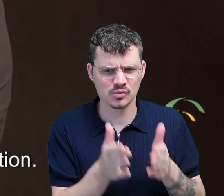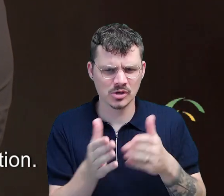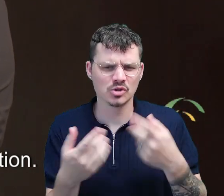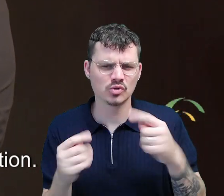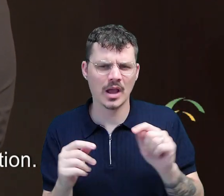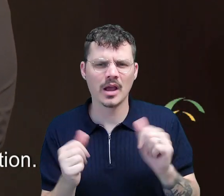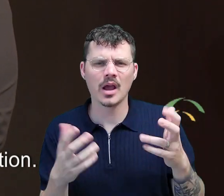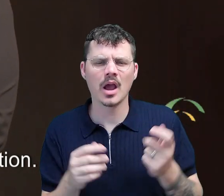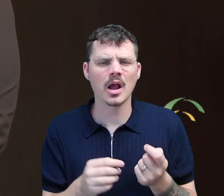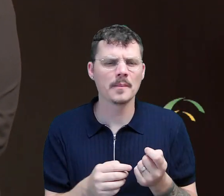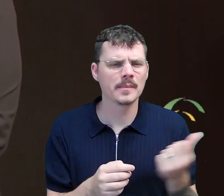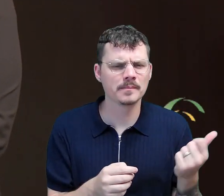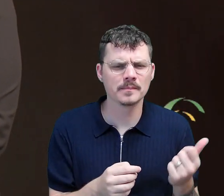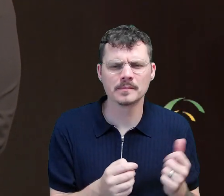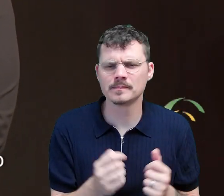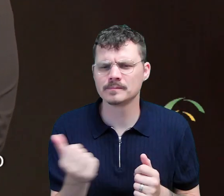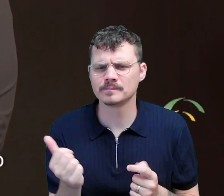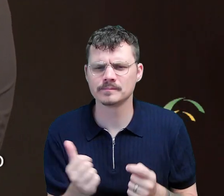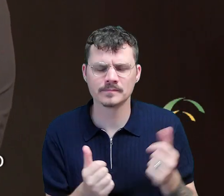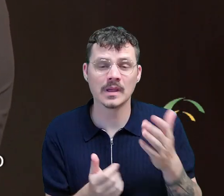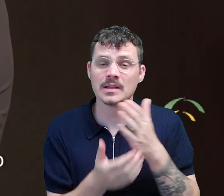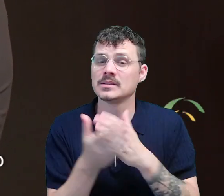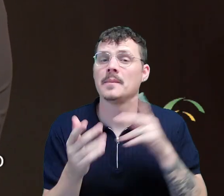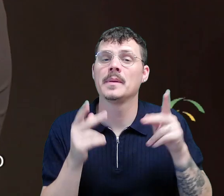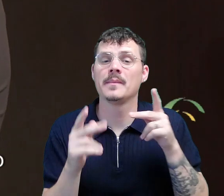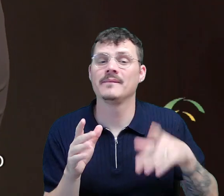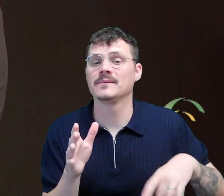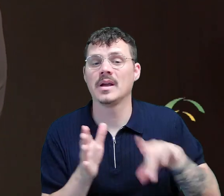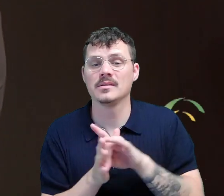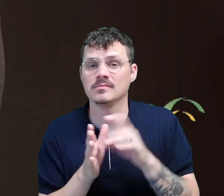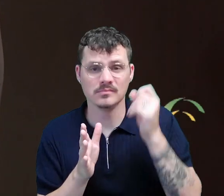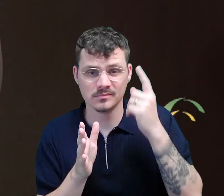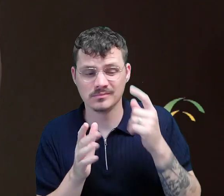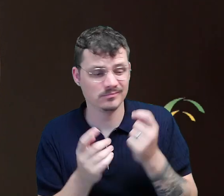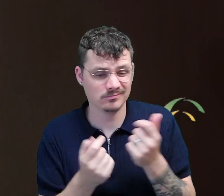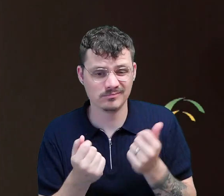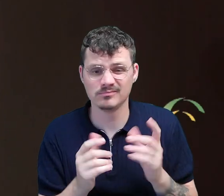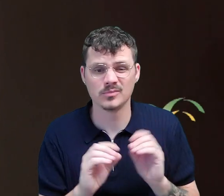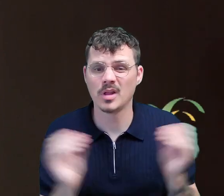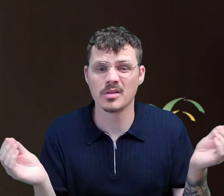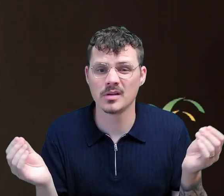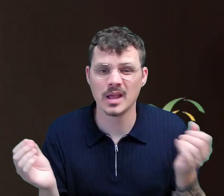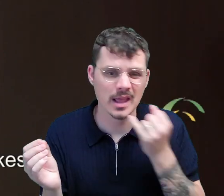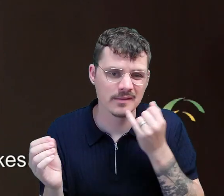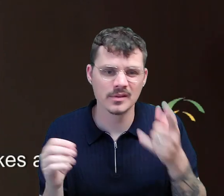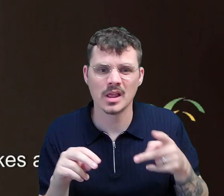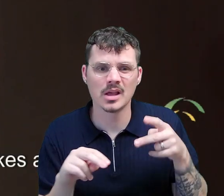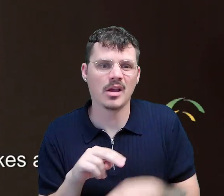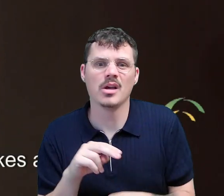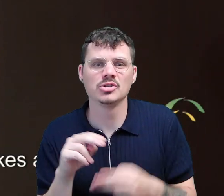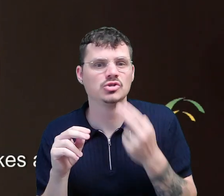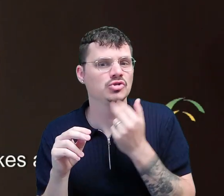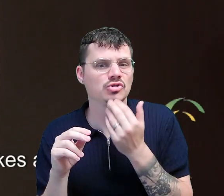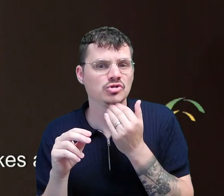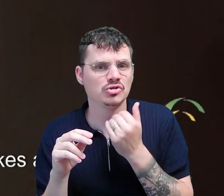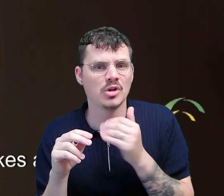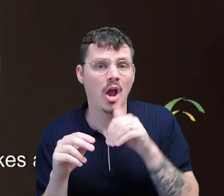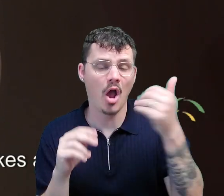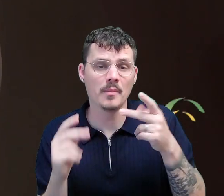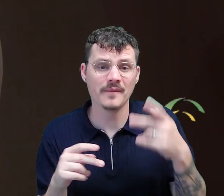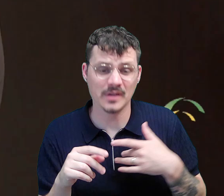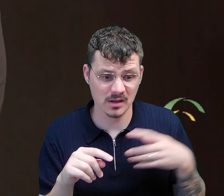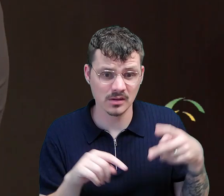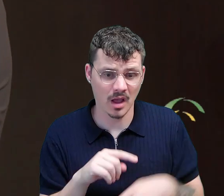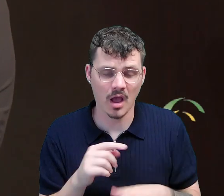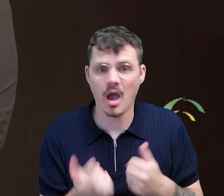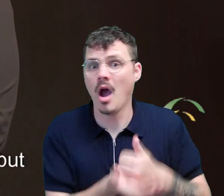trying an elimination. Some people find that it makes no difference at all if they cut simple sugars. Other people find it makes a